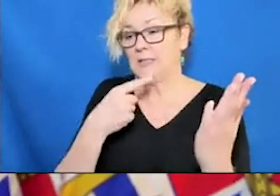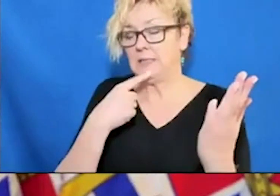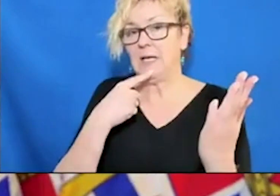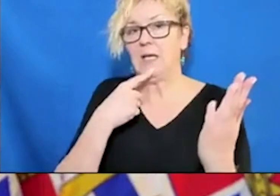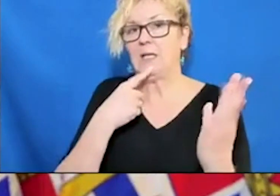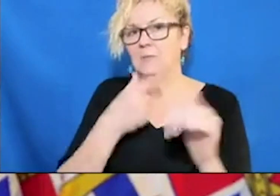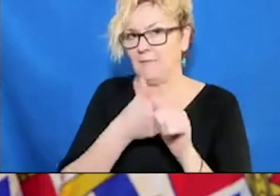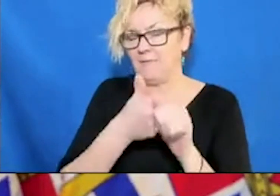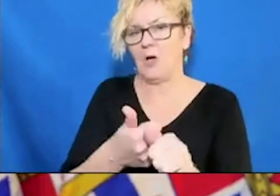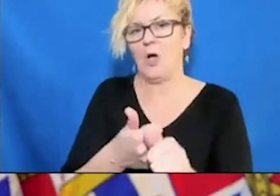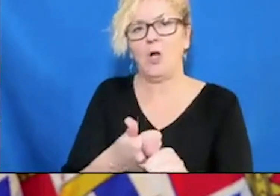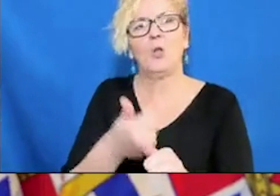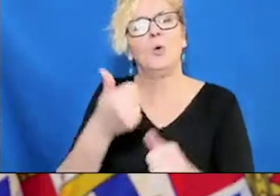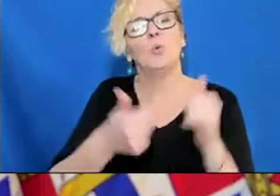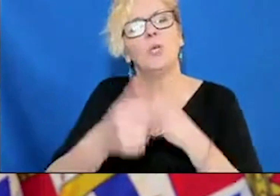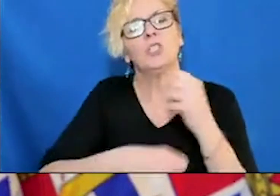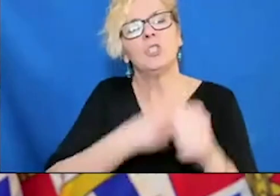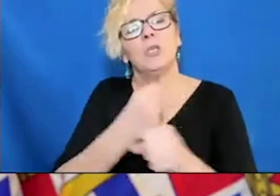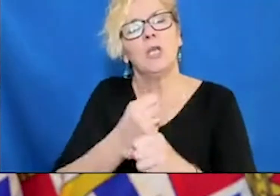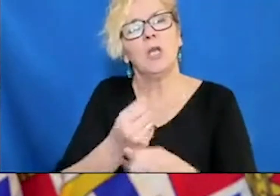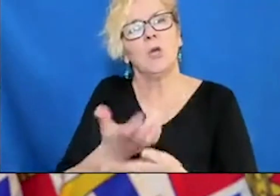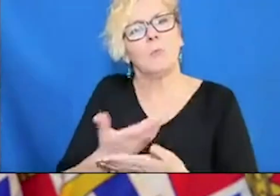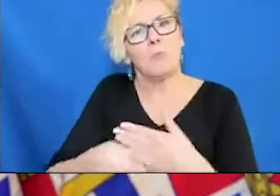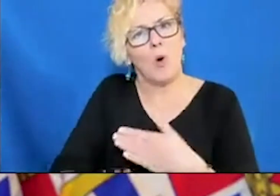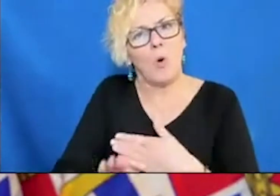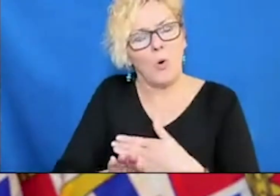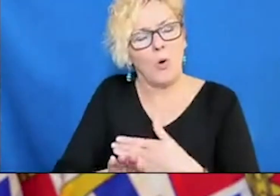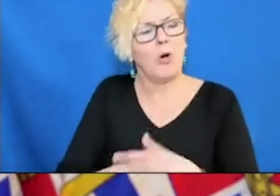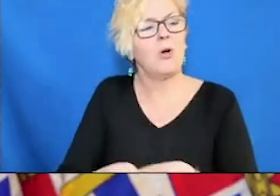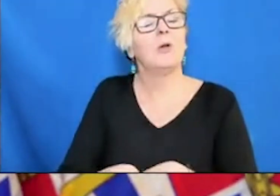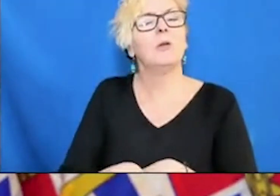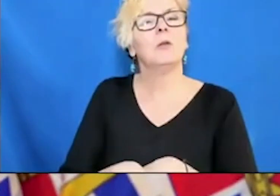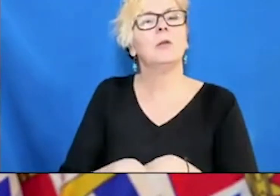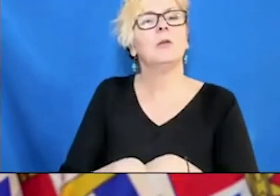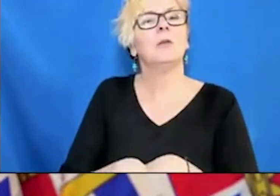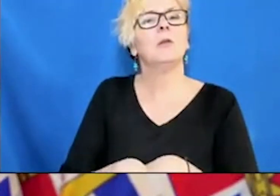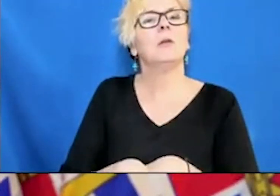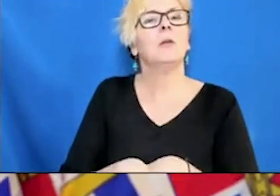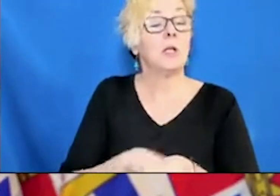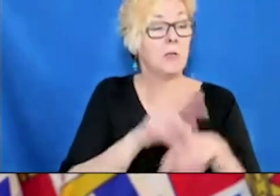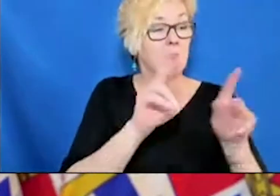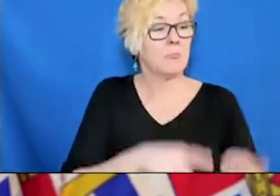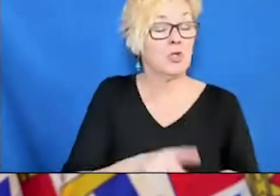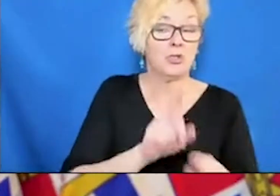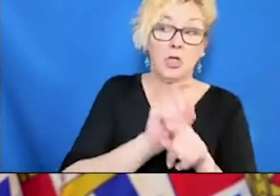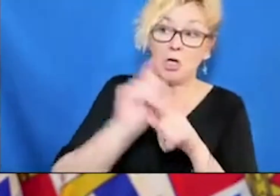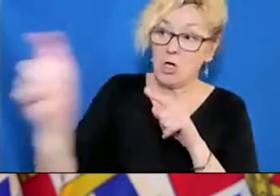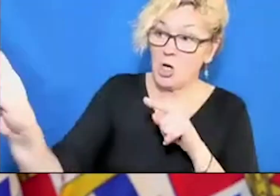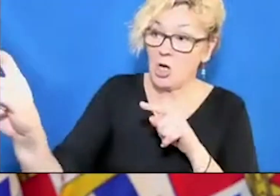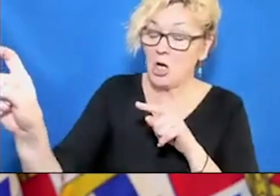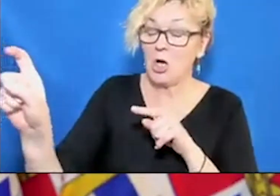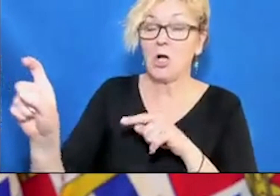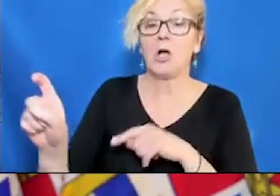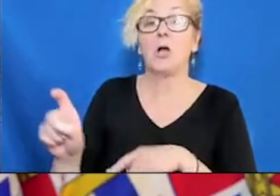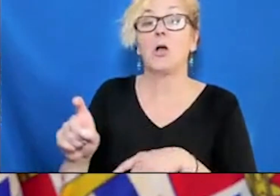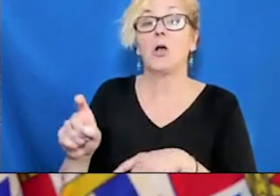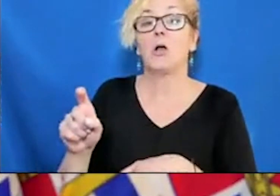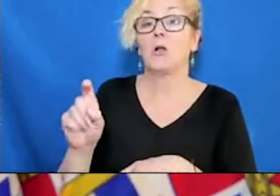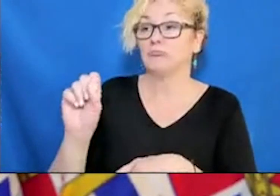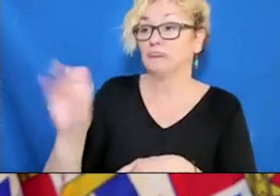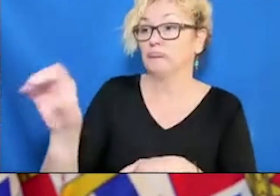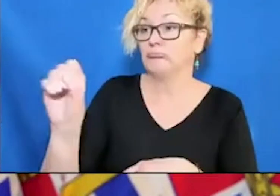appointments? Like I think there is some, and maybe this is happening to very few people, but there still seems to be confusion. And if